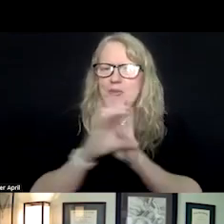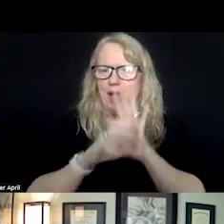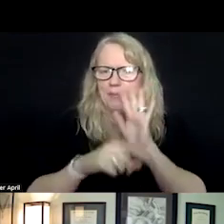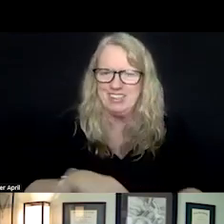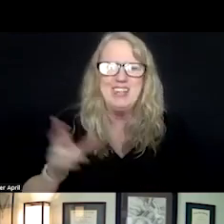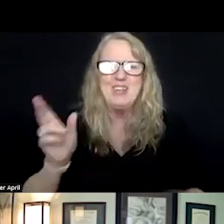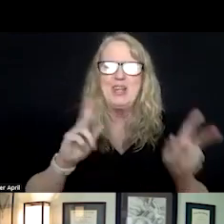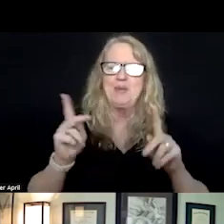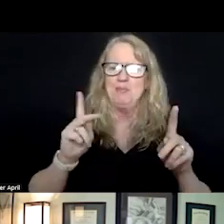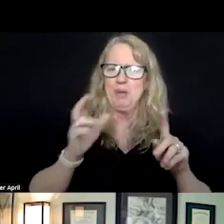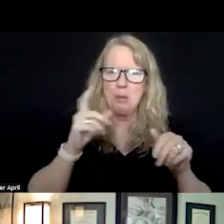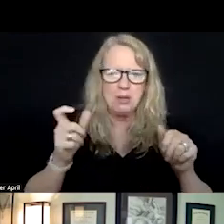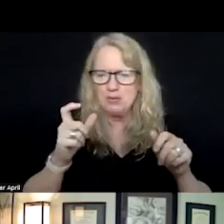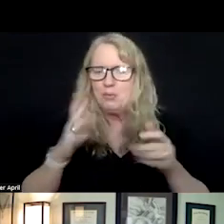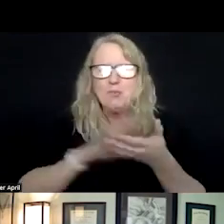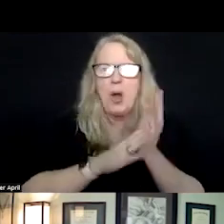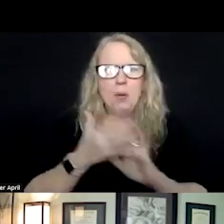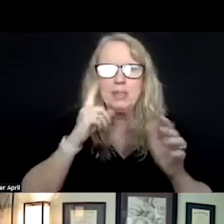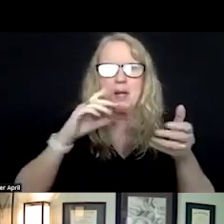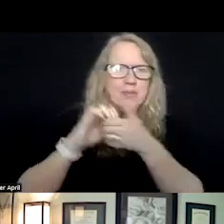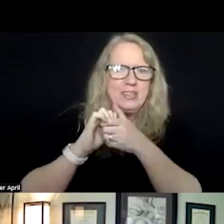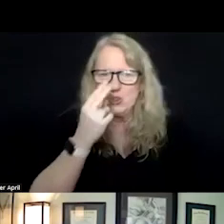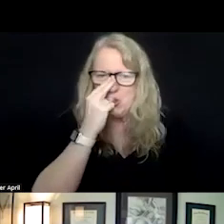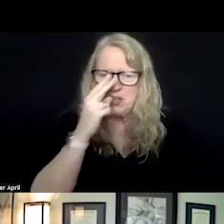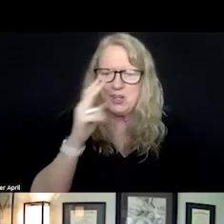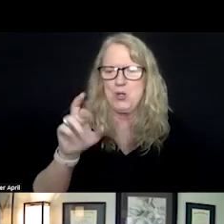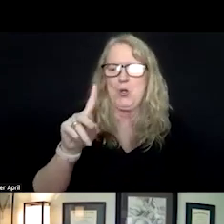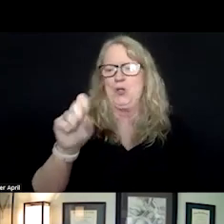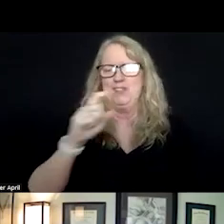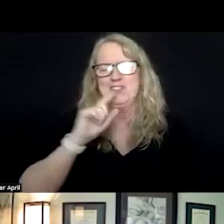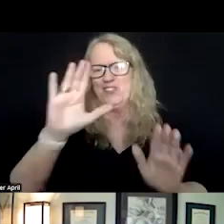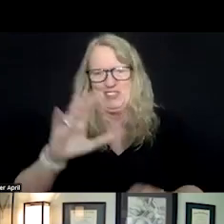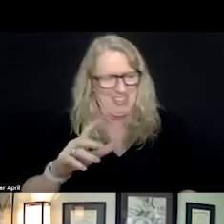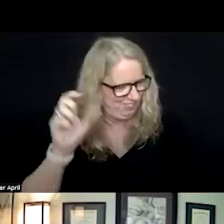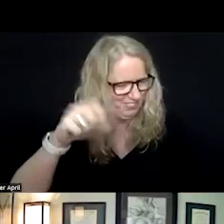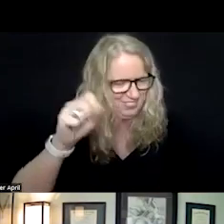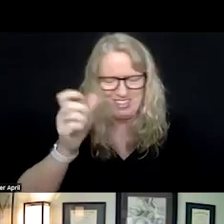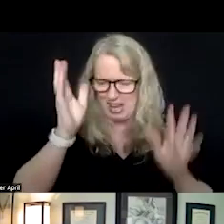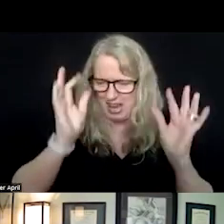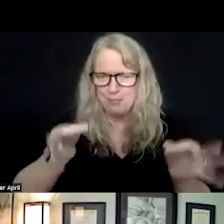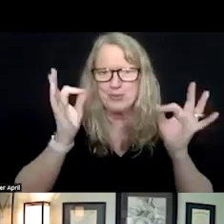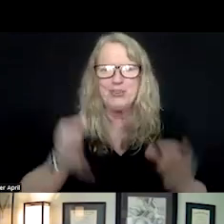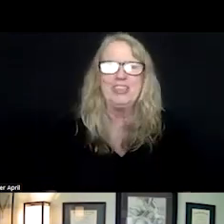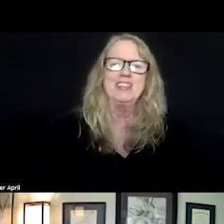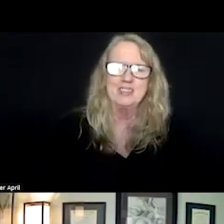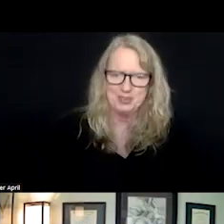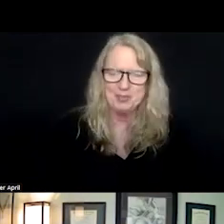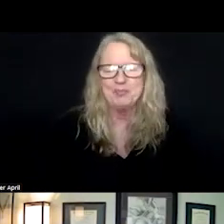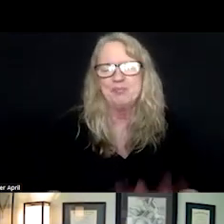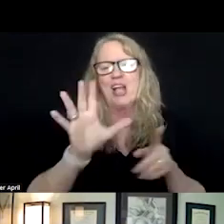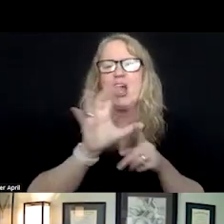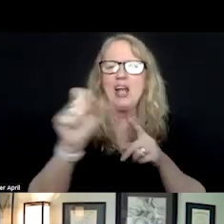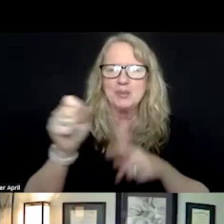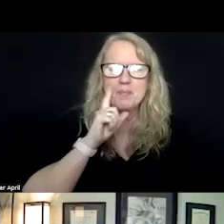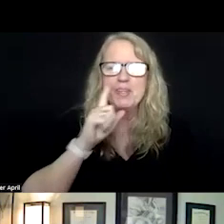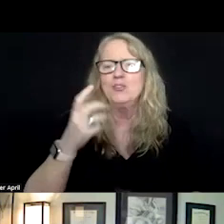all turned into these collaborative nerds, quality improvement nerds, which is really great. Absolutely. That's awesome. I know we have a bunch